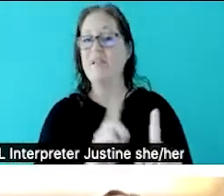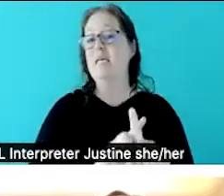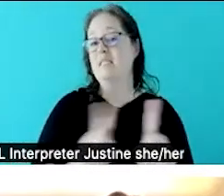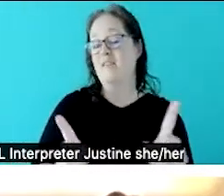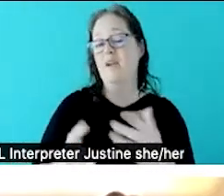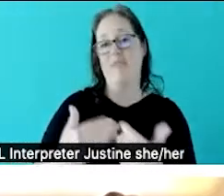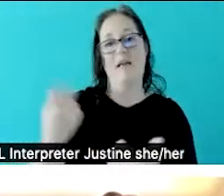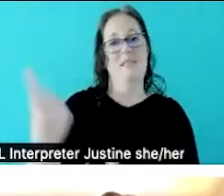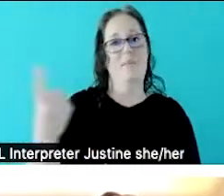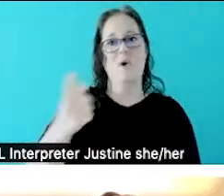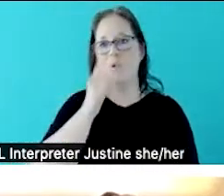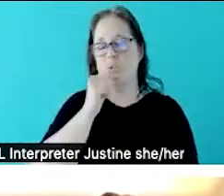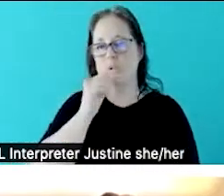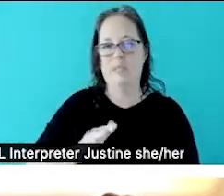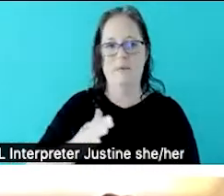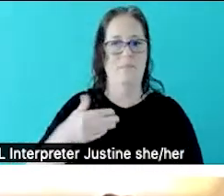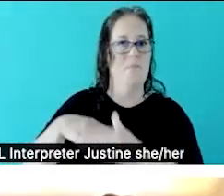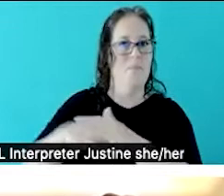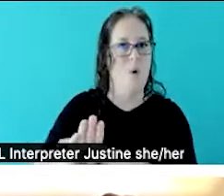birth. And